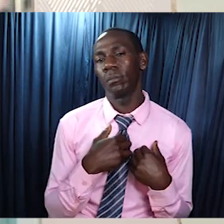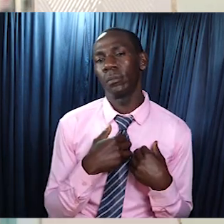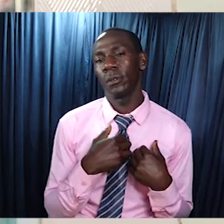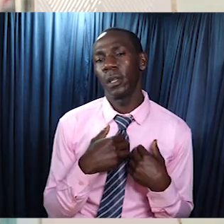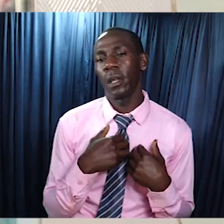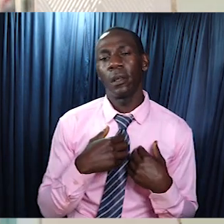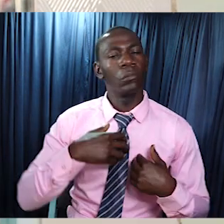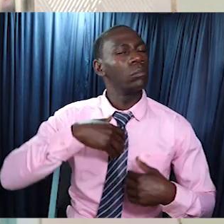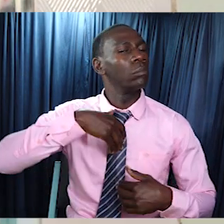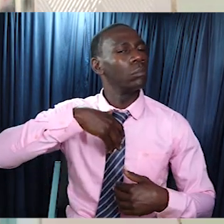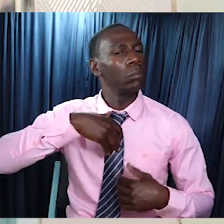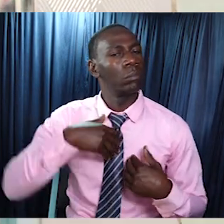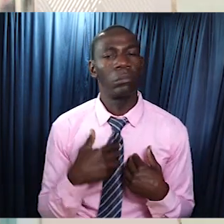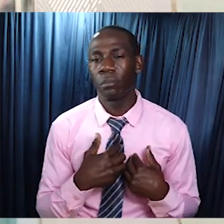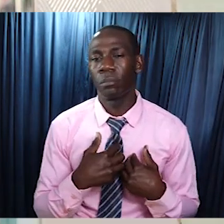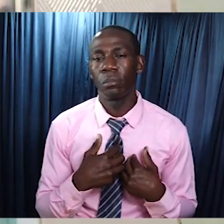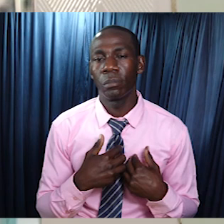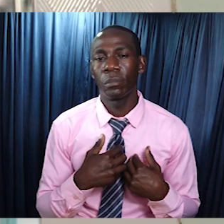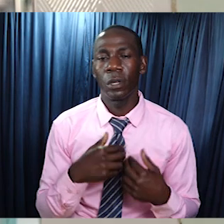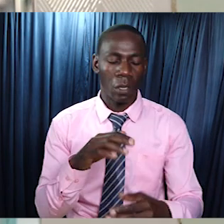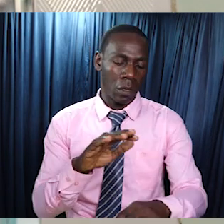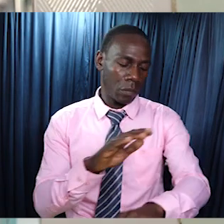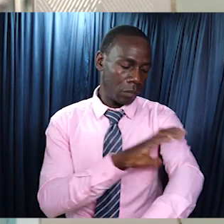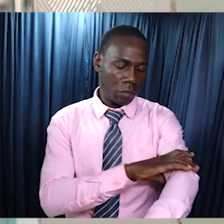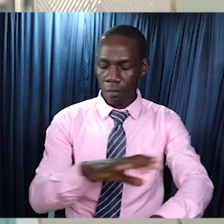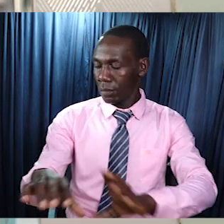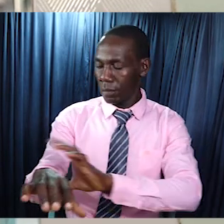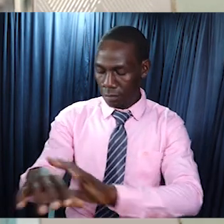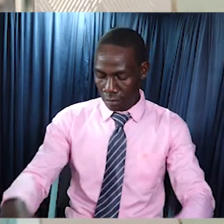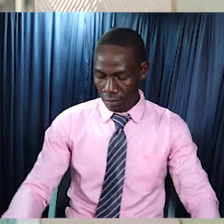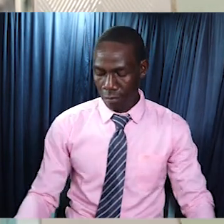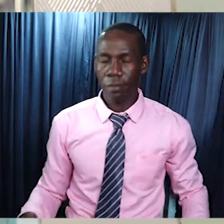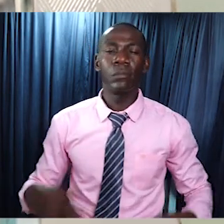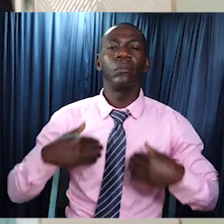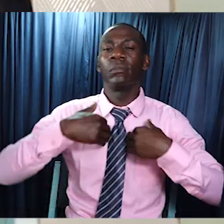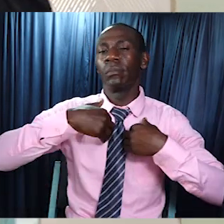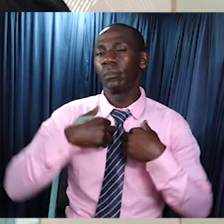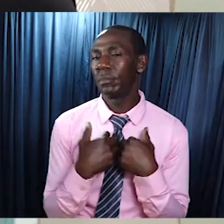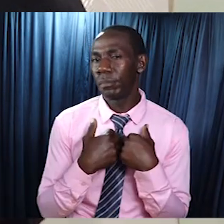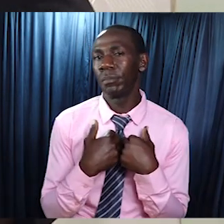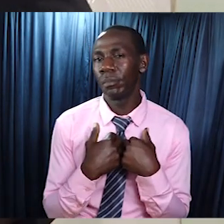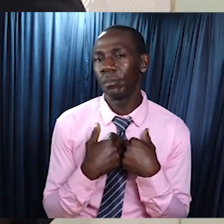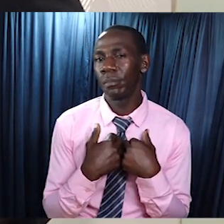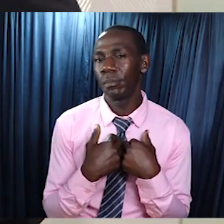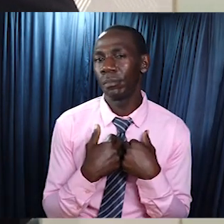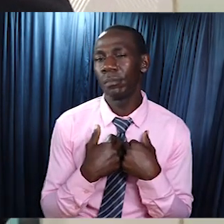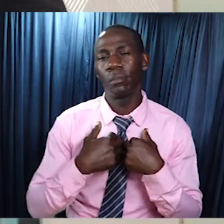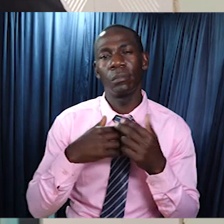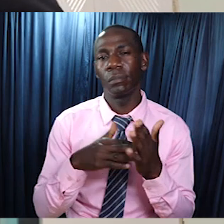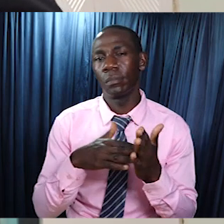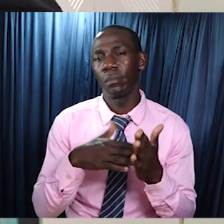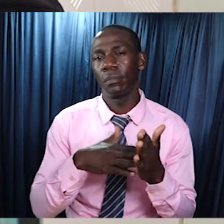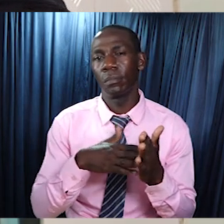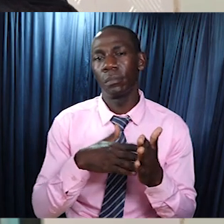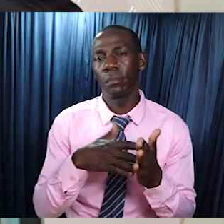Alikuwa hawezi. She could not be able to do anything. Hata viungu vimeisha nguvu kwa mikono, kwa miguu. The limbs were so weak.